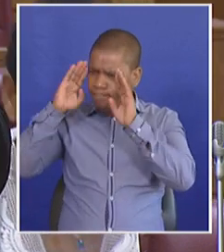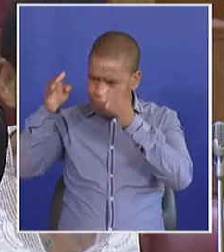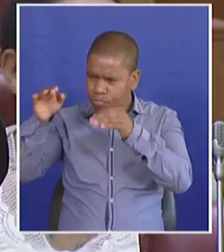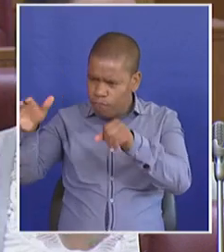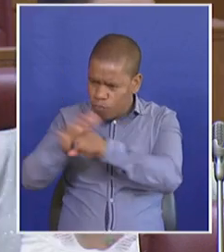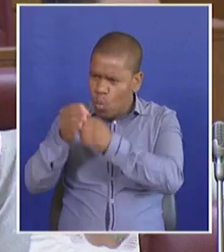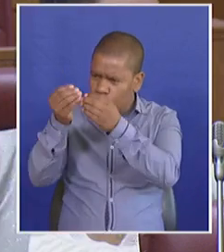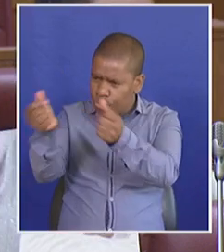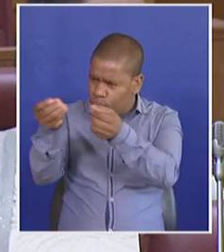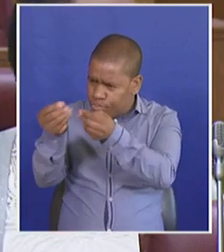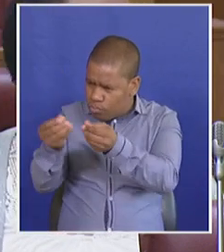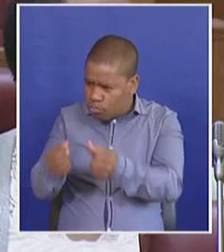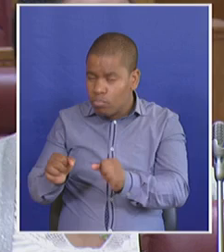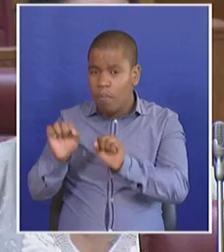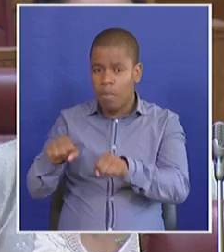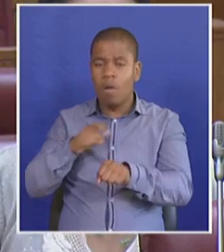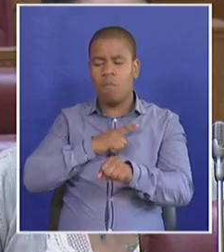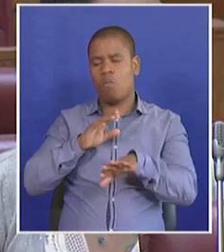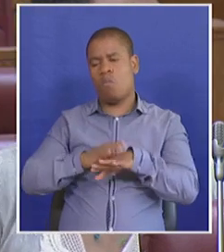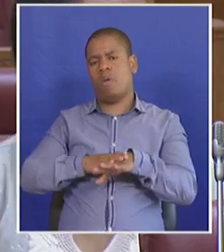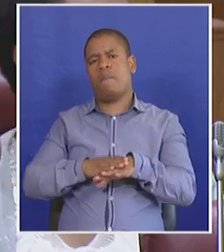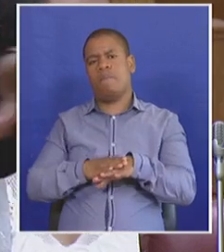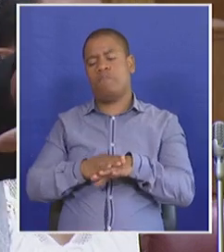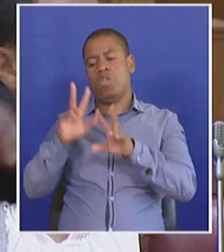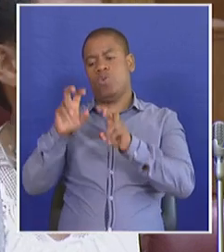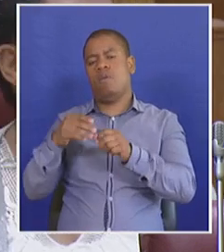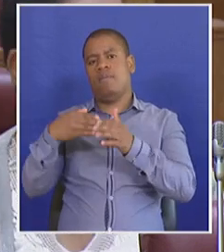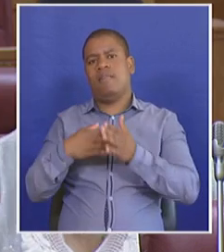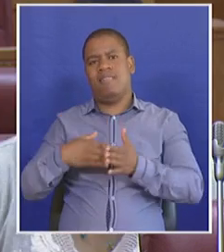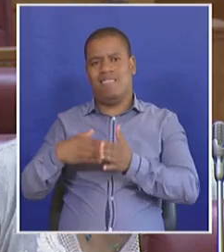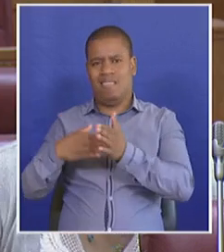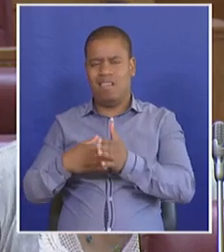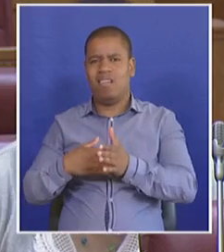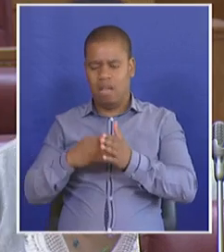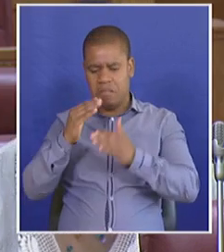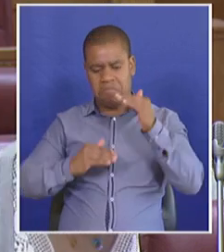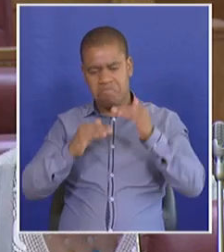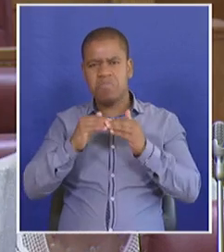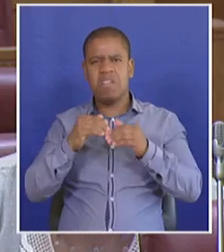of intervention and response to the question of the challenges around the question of adequacy